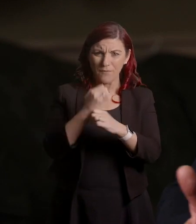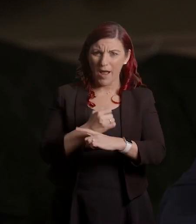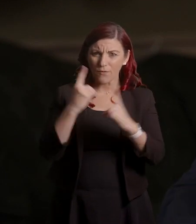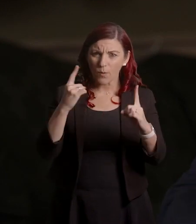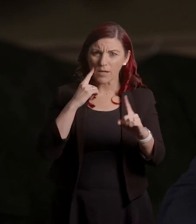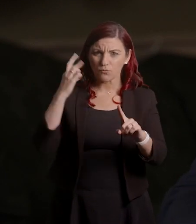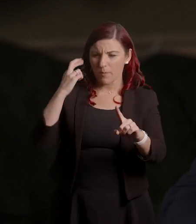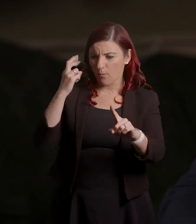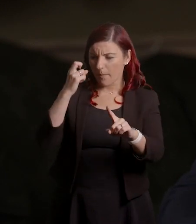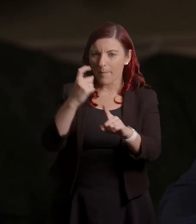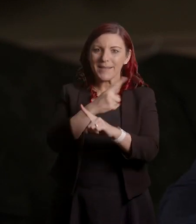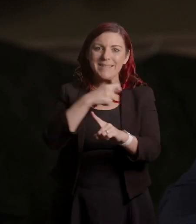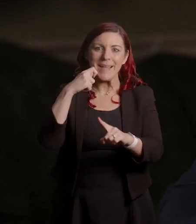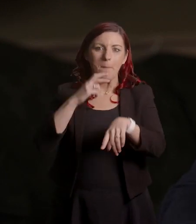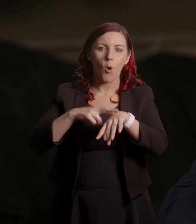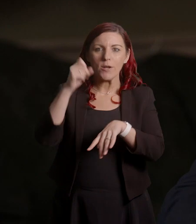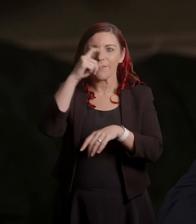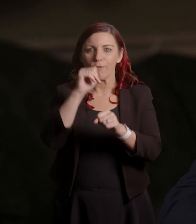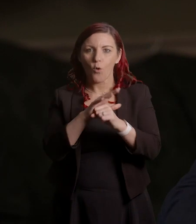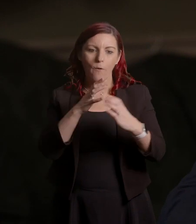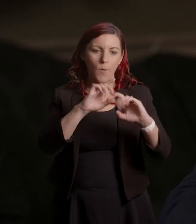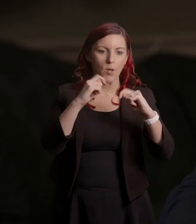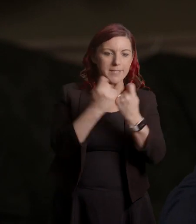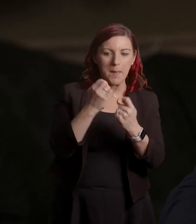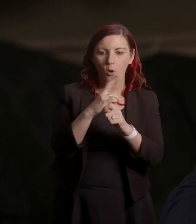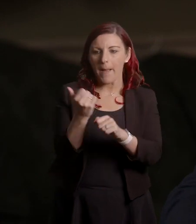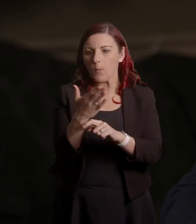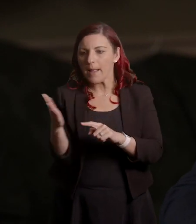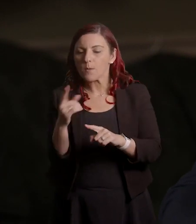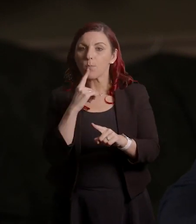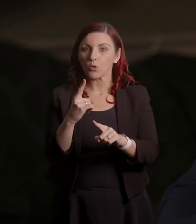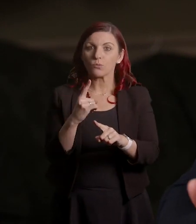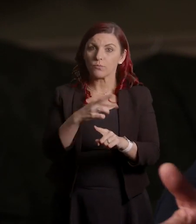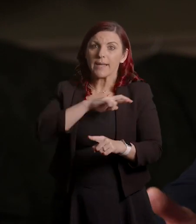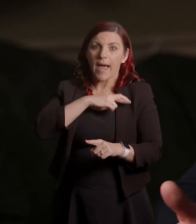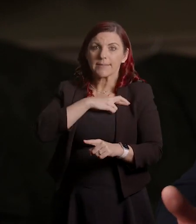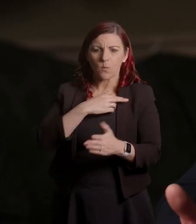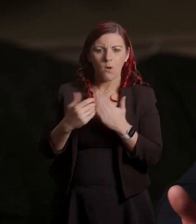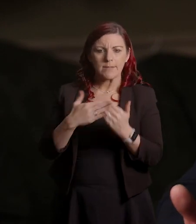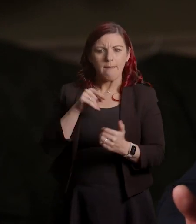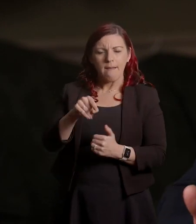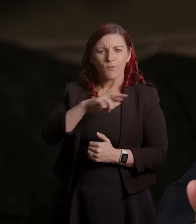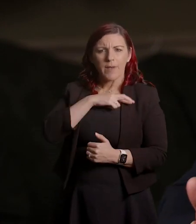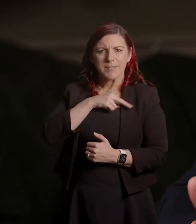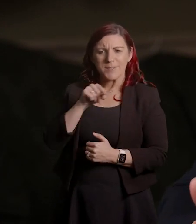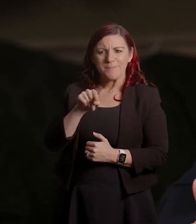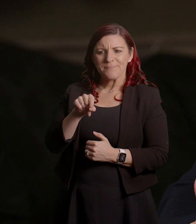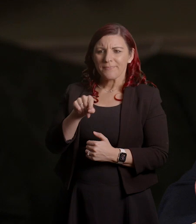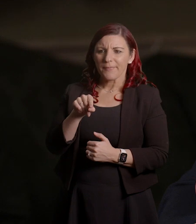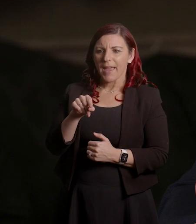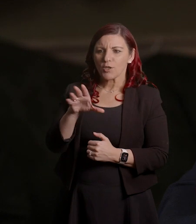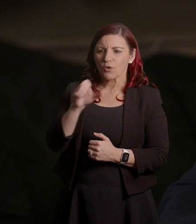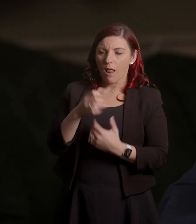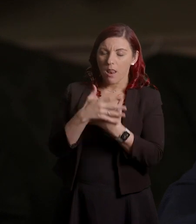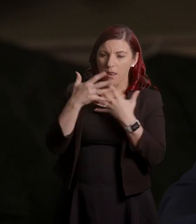for everybody. I'm not trying to say that it was more difficult for the football team than it was for anyone else, but the reality being that, you know,